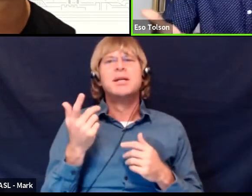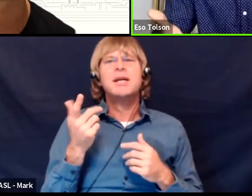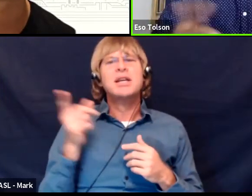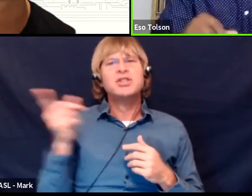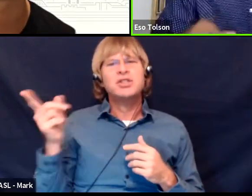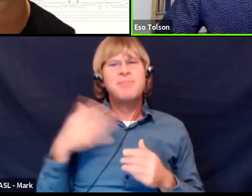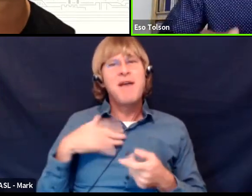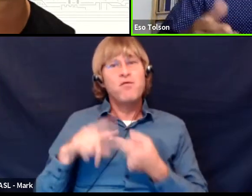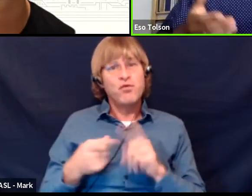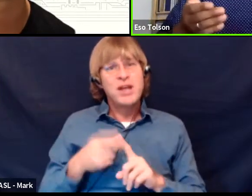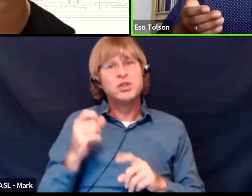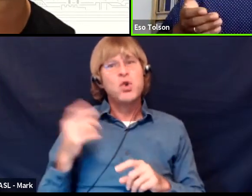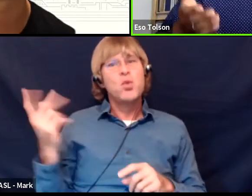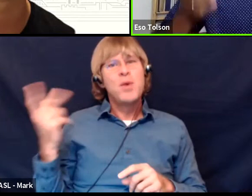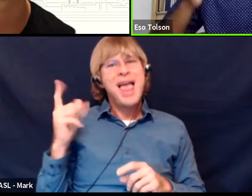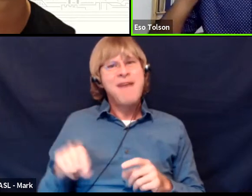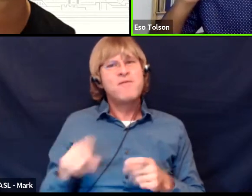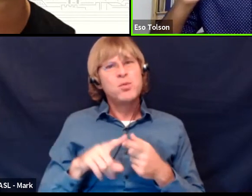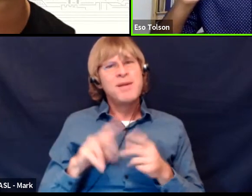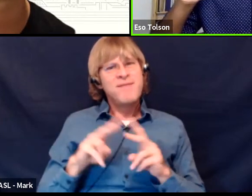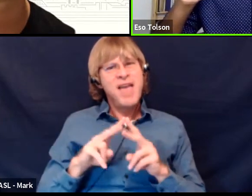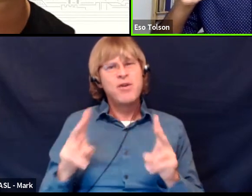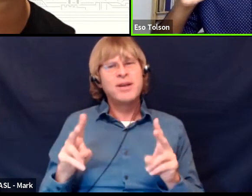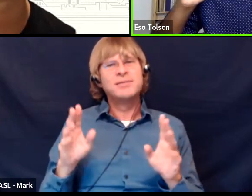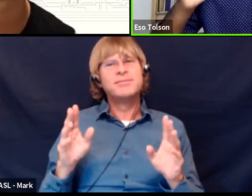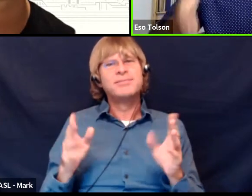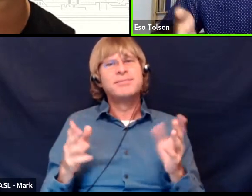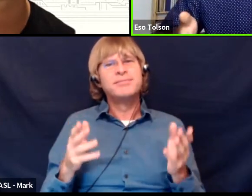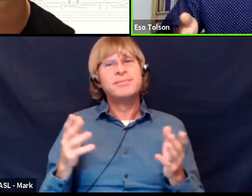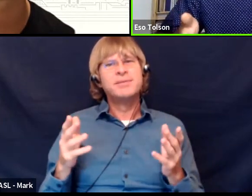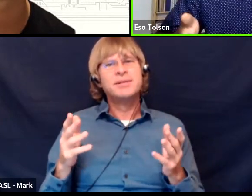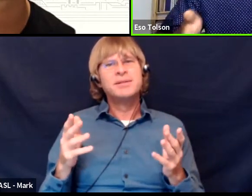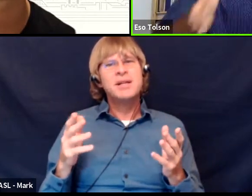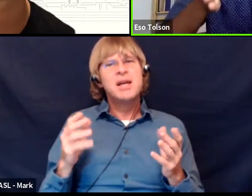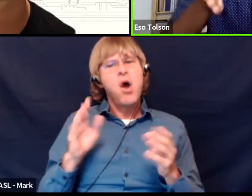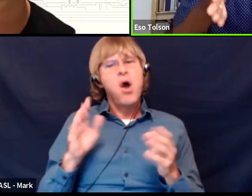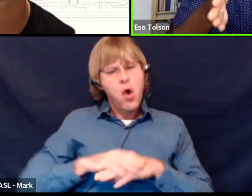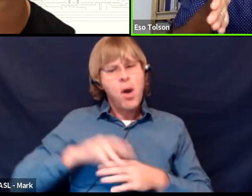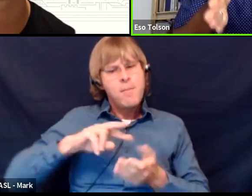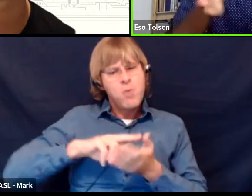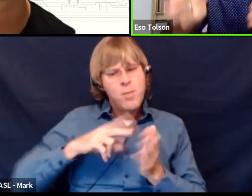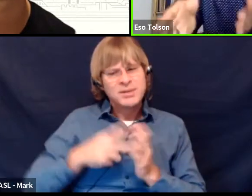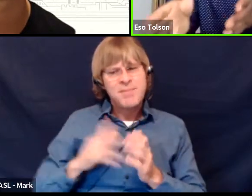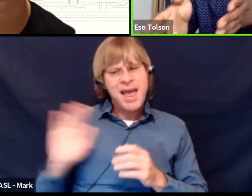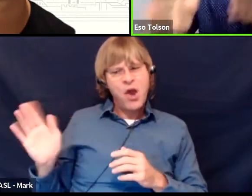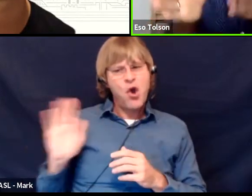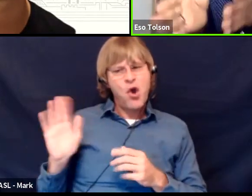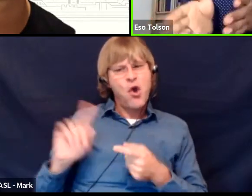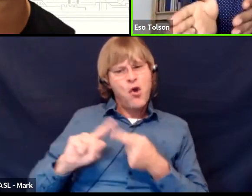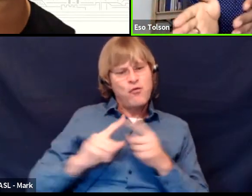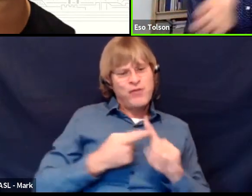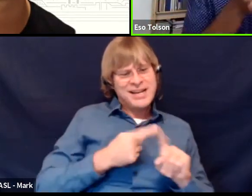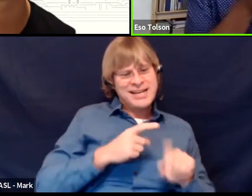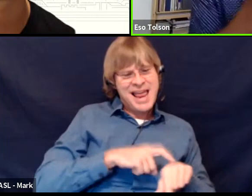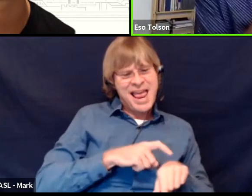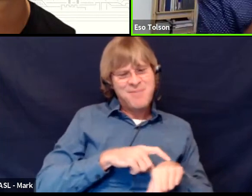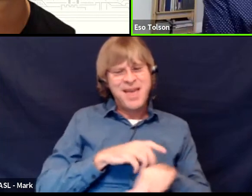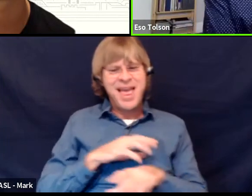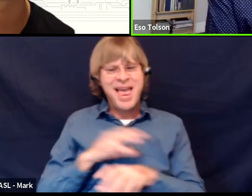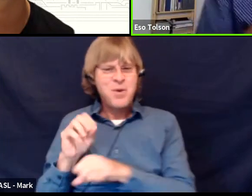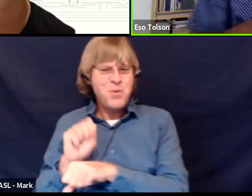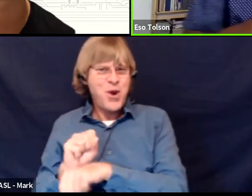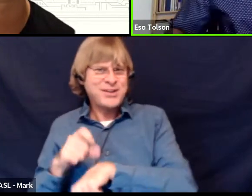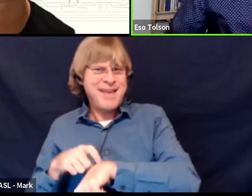my friend, and so we have to be very intentional about our friend time and also our